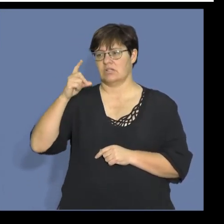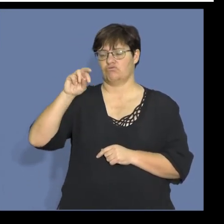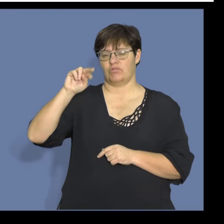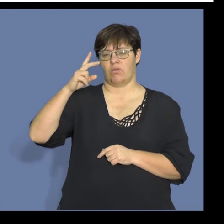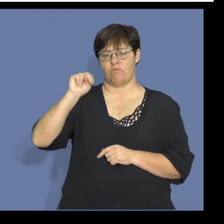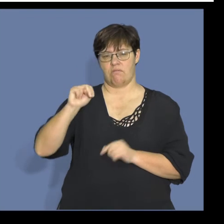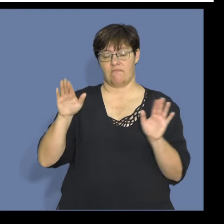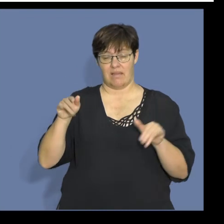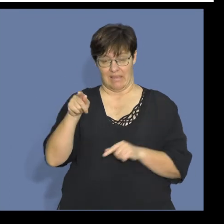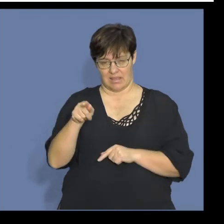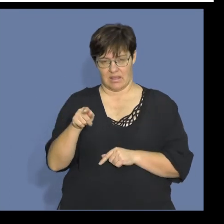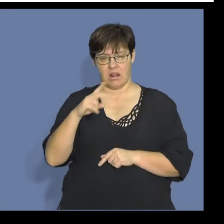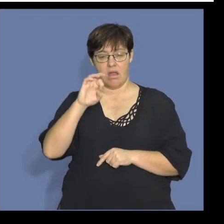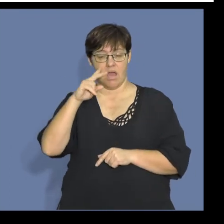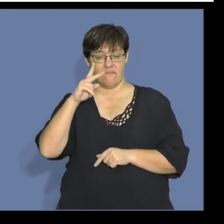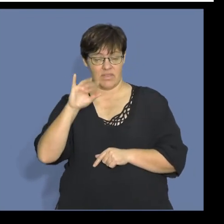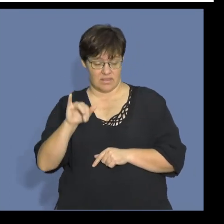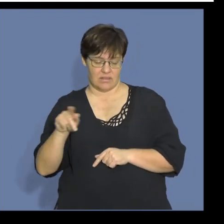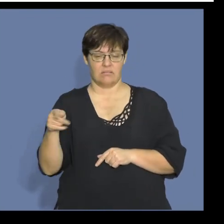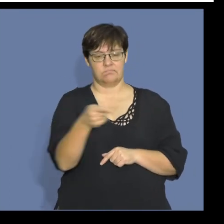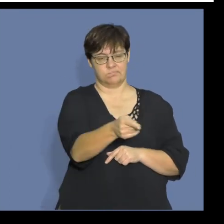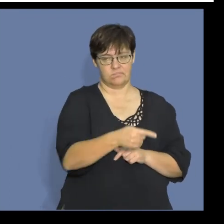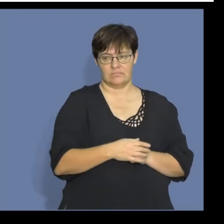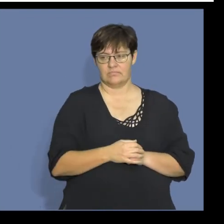this would be your dragonfly larvae.